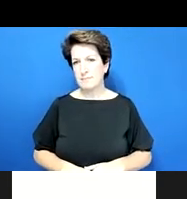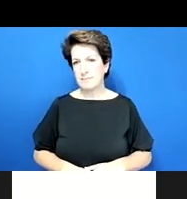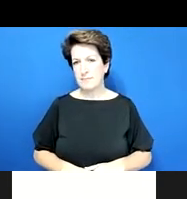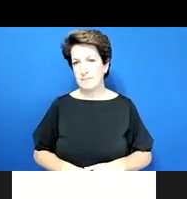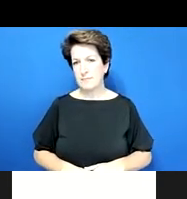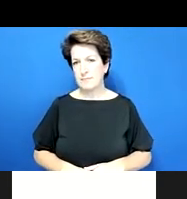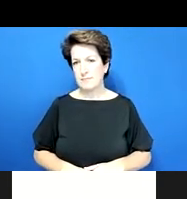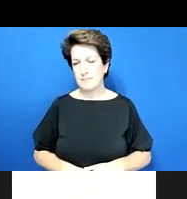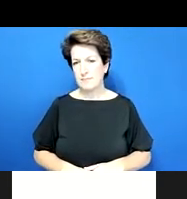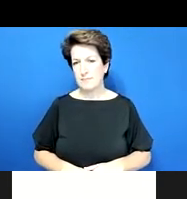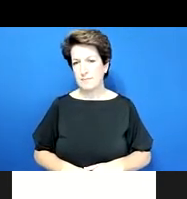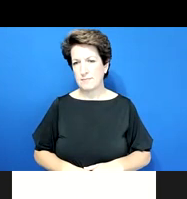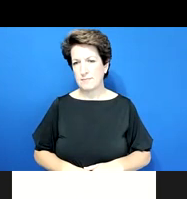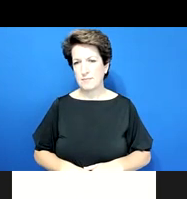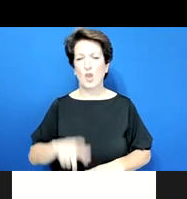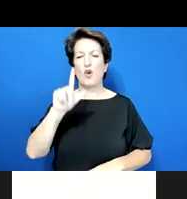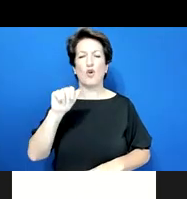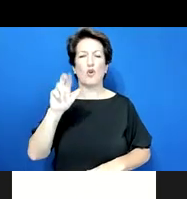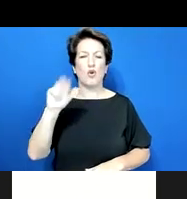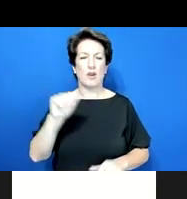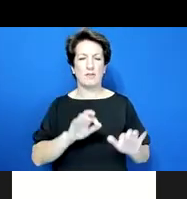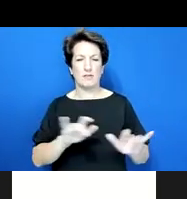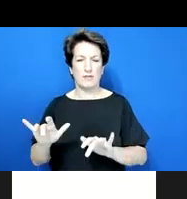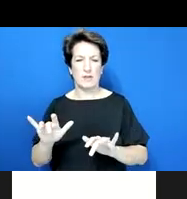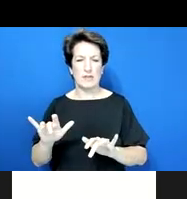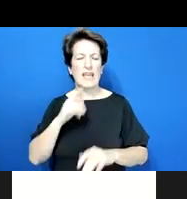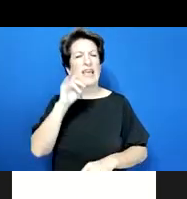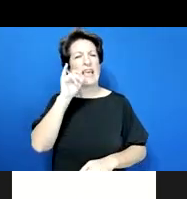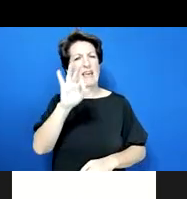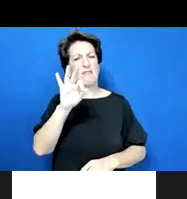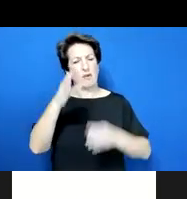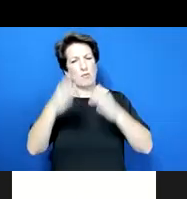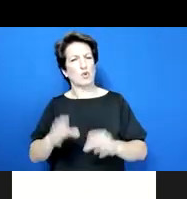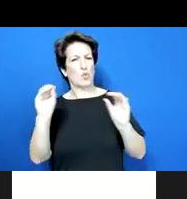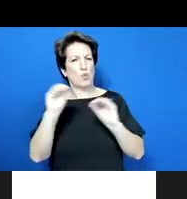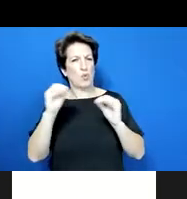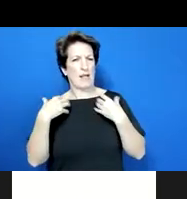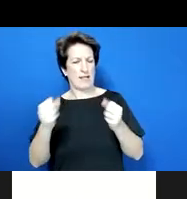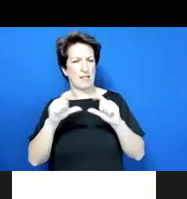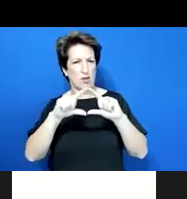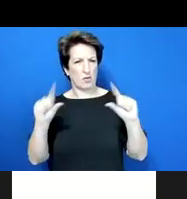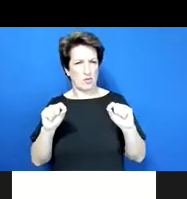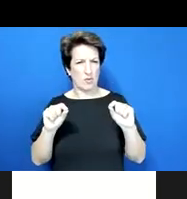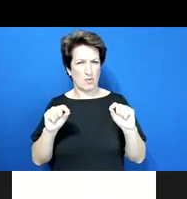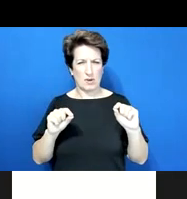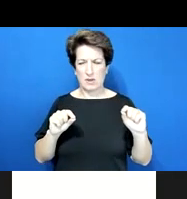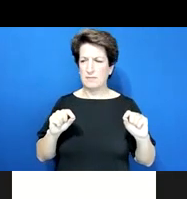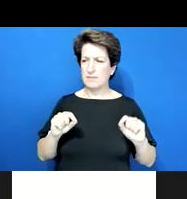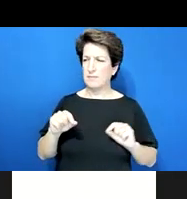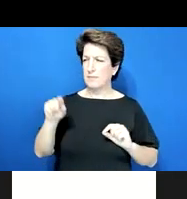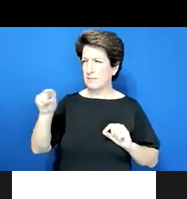So Laura added in the chat, and they don't have a health card. Laura, would you like to unmute and ask your